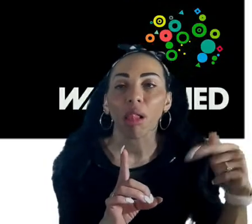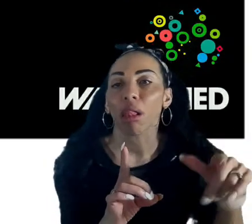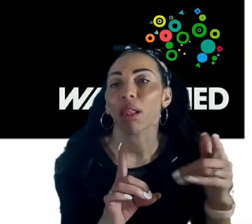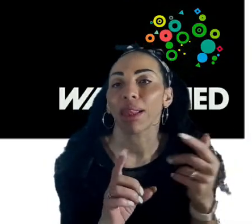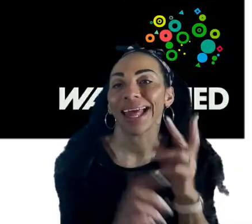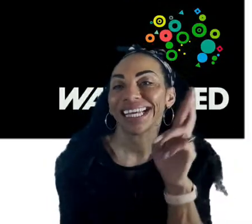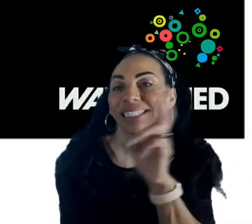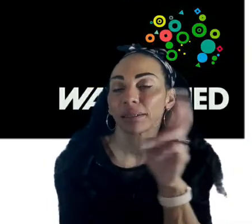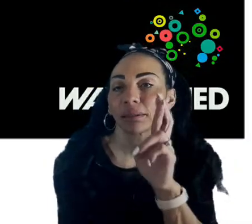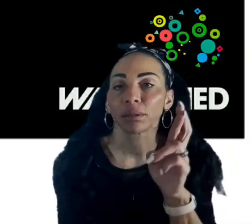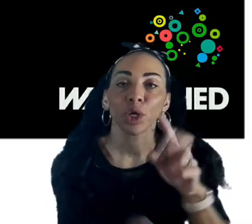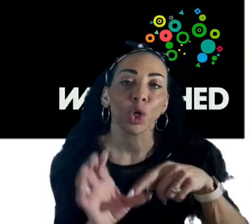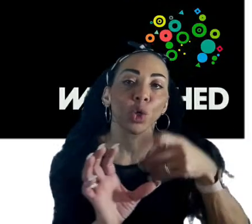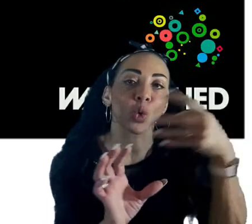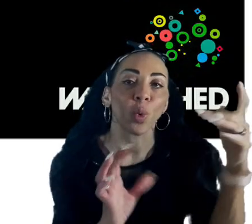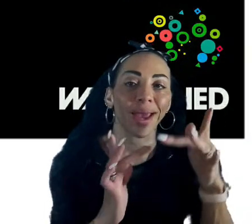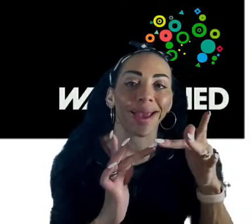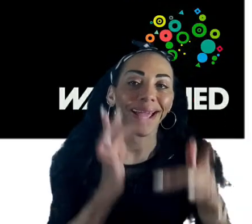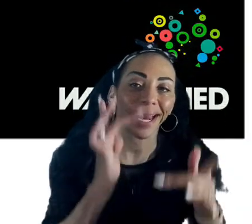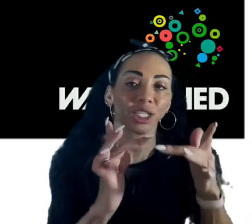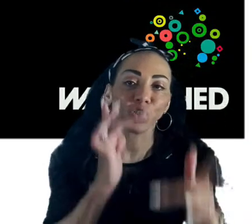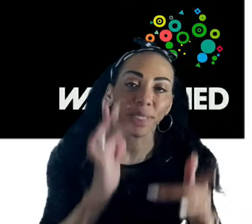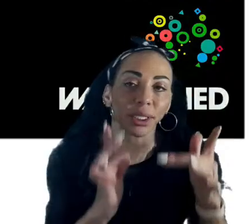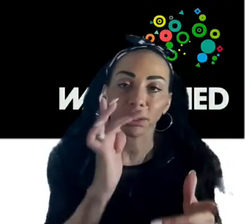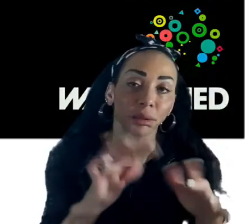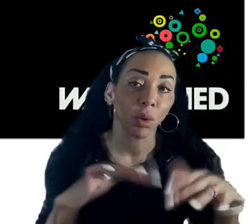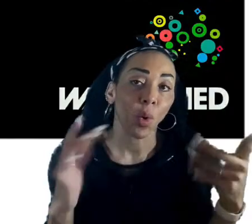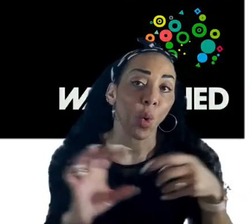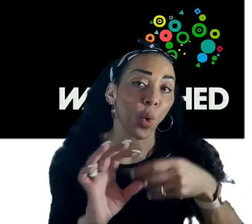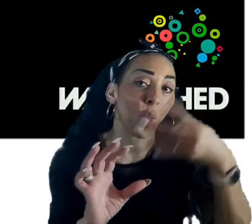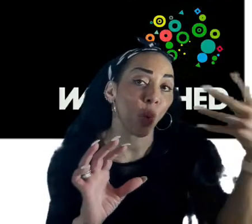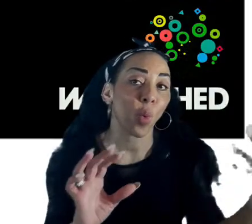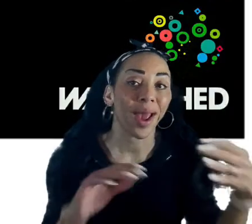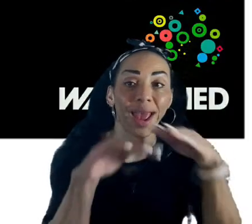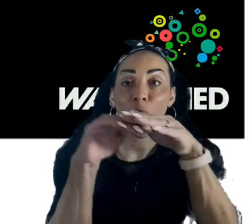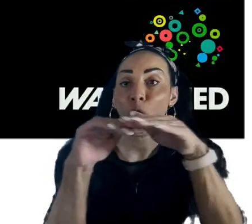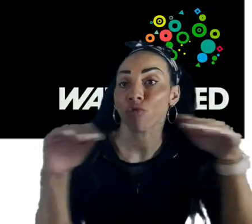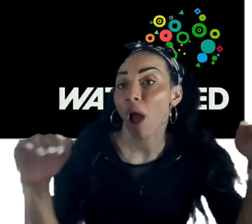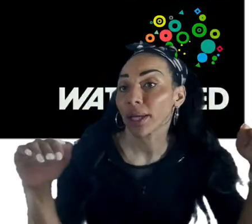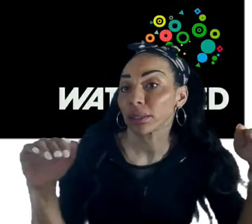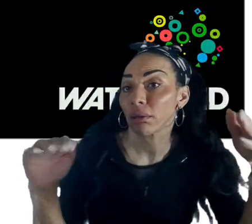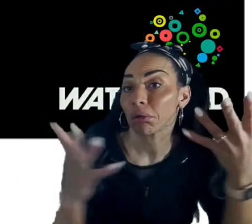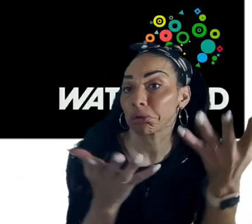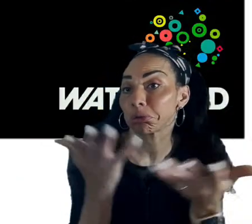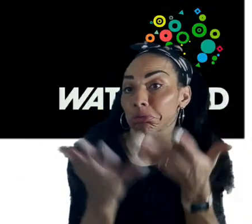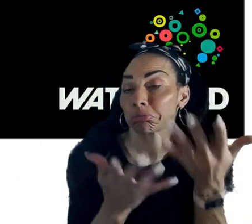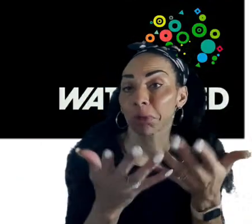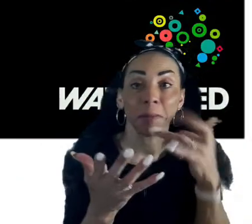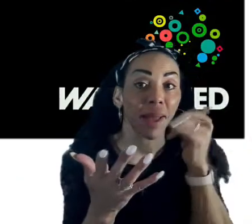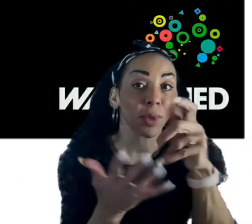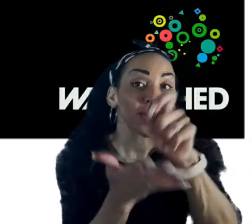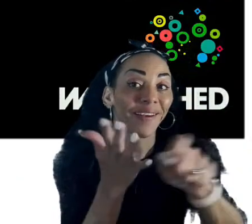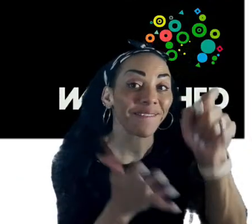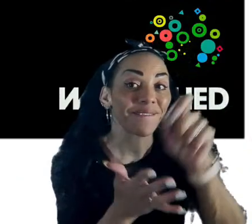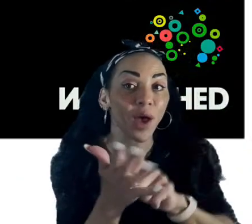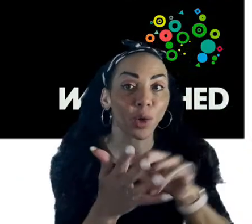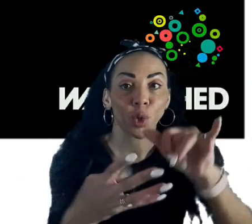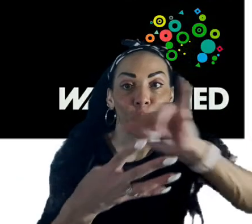or Queer Horizons. Maybe we could all have a vote at the end and see what the best title might be.